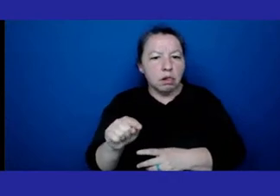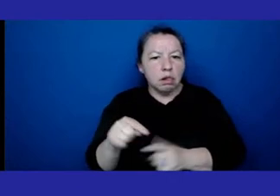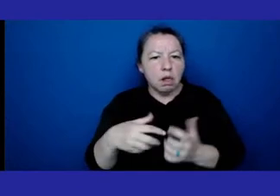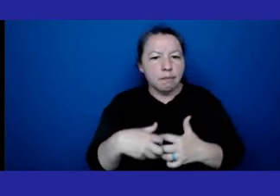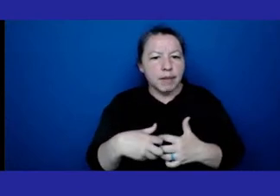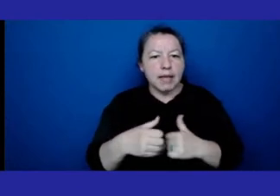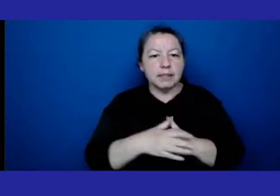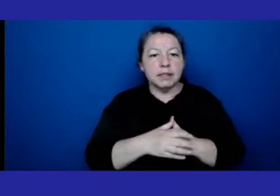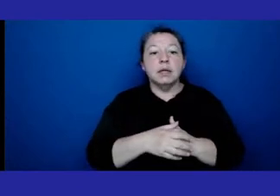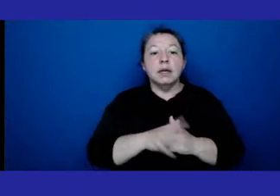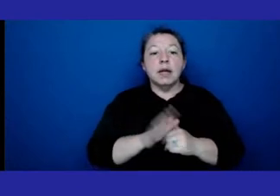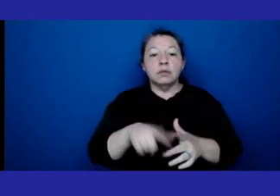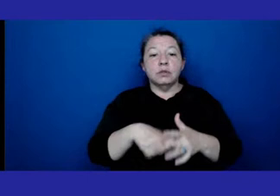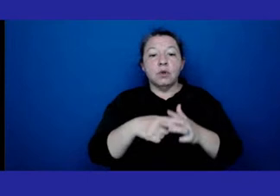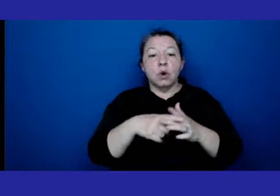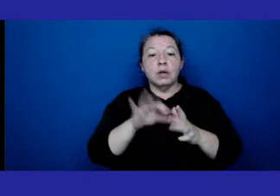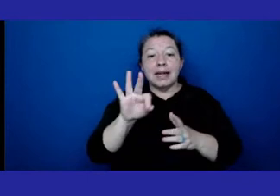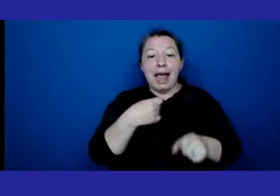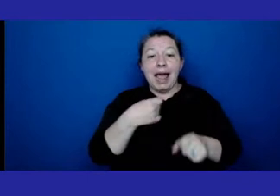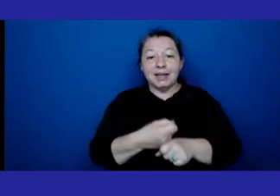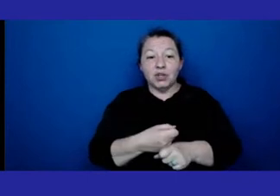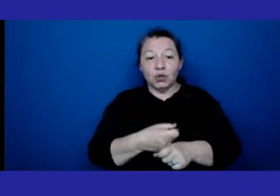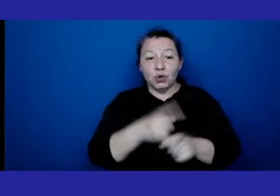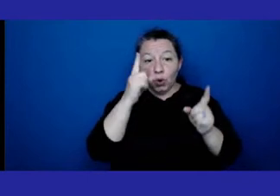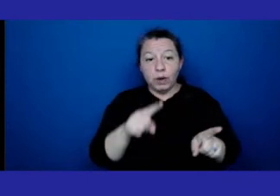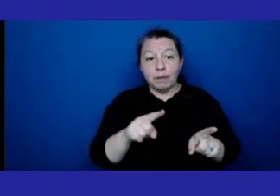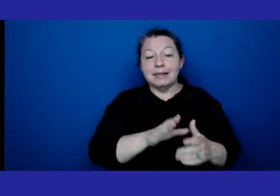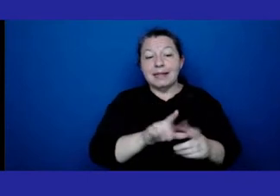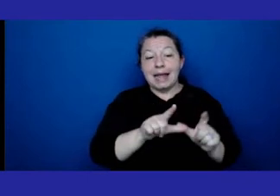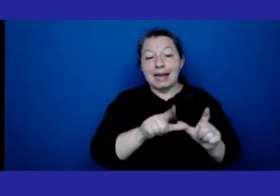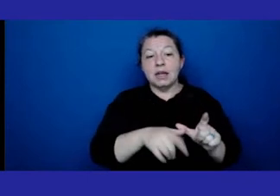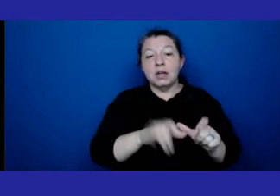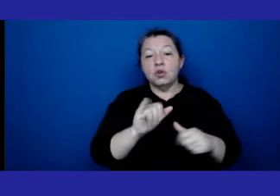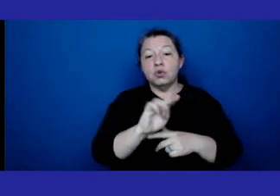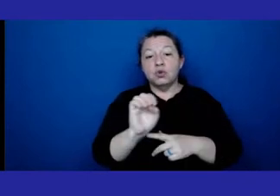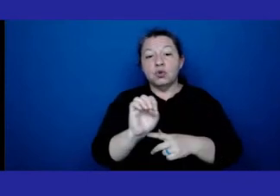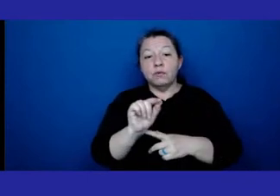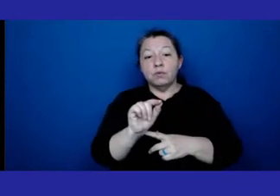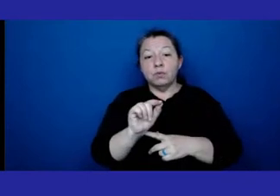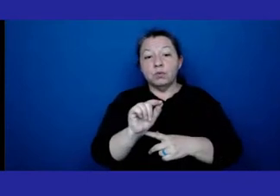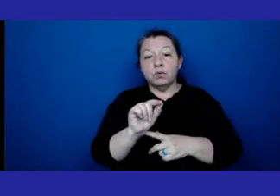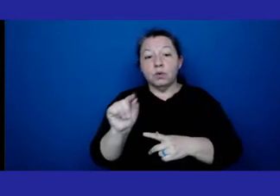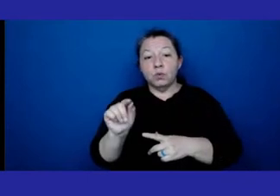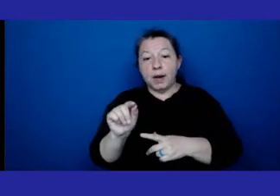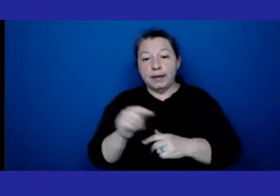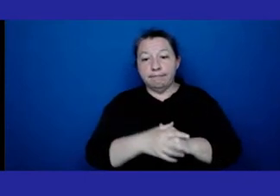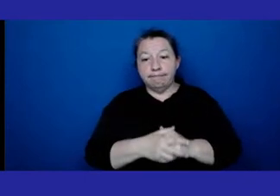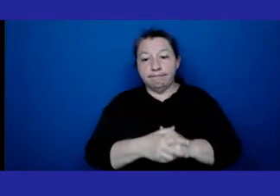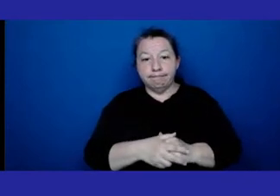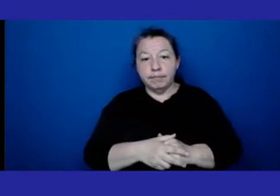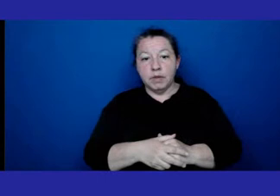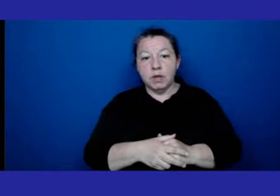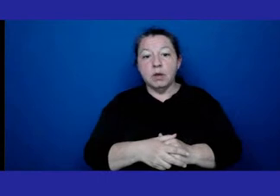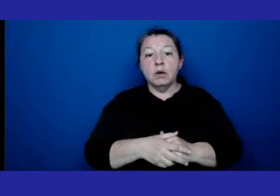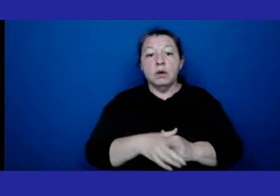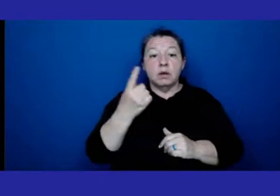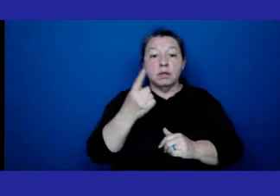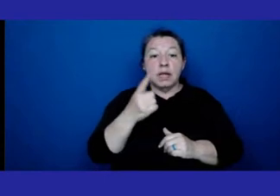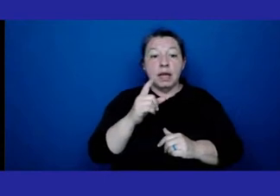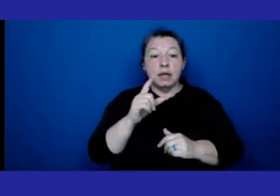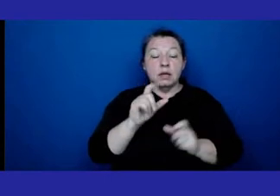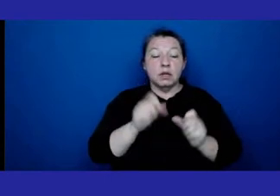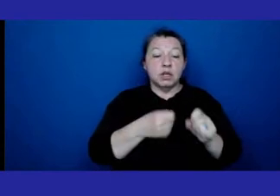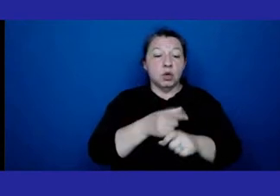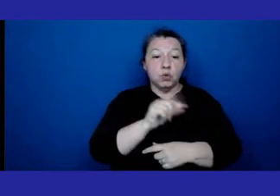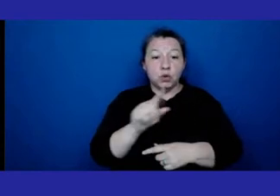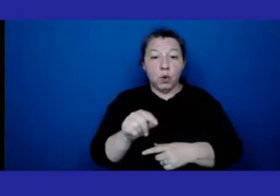a 9-year agreement, which ended in June of 2020. In 2020, it